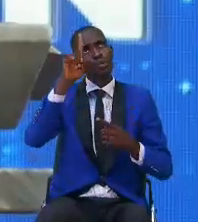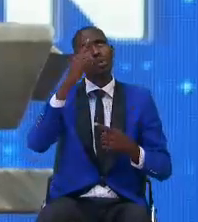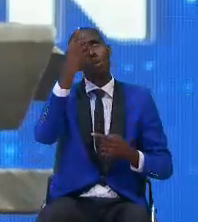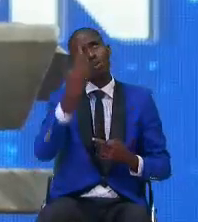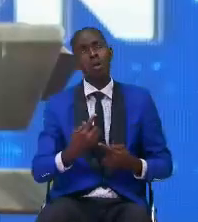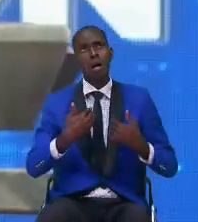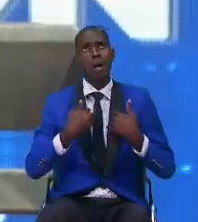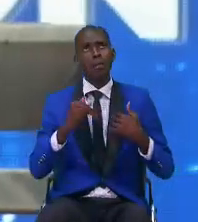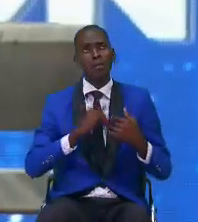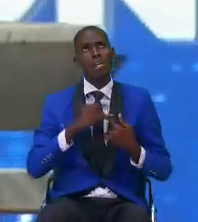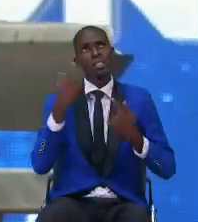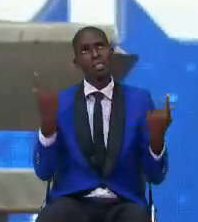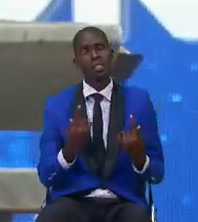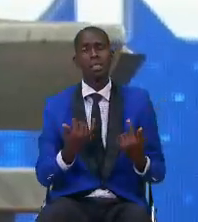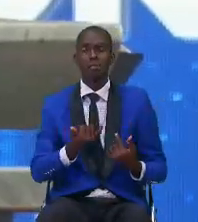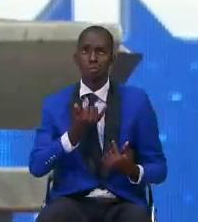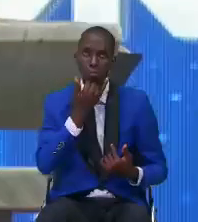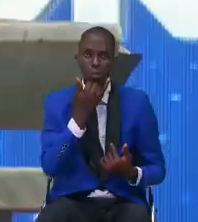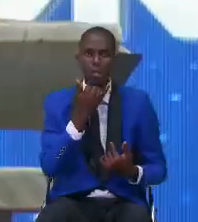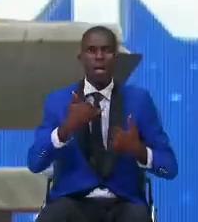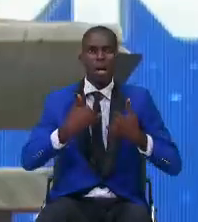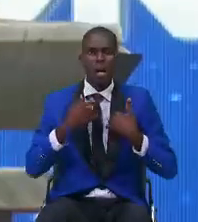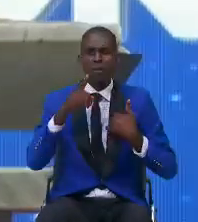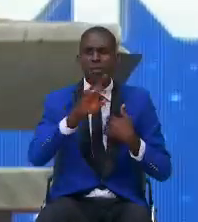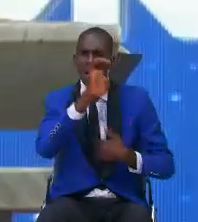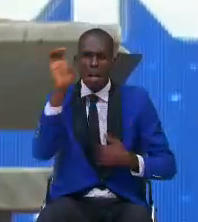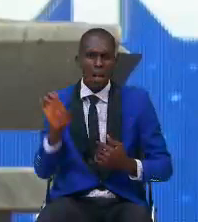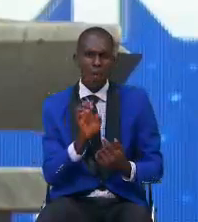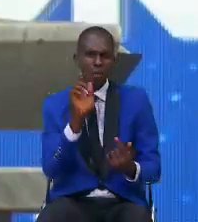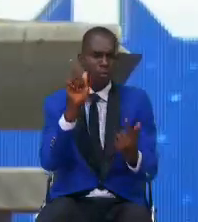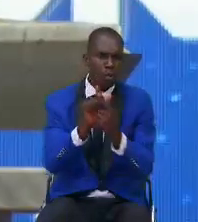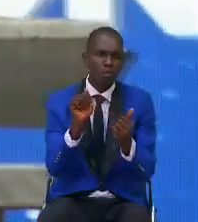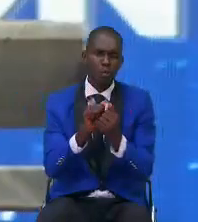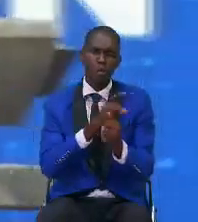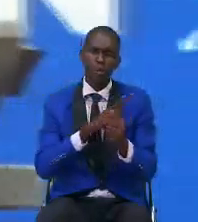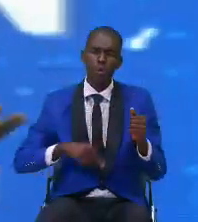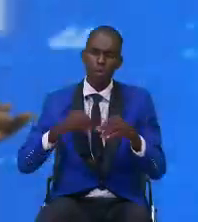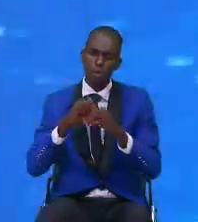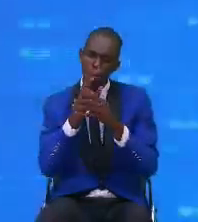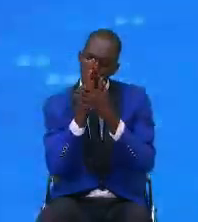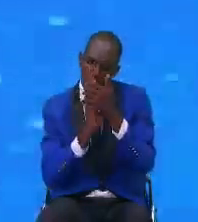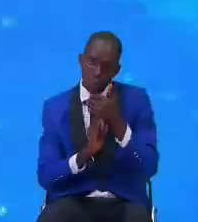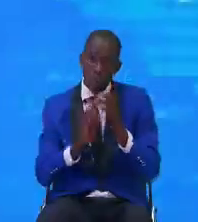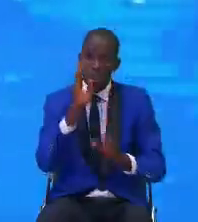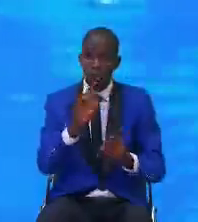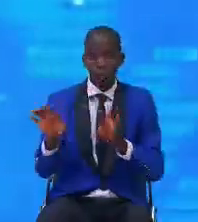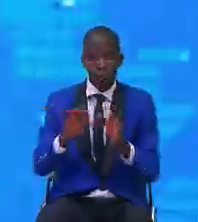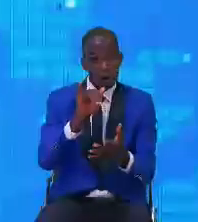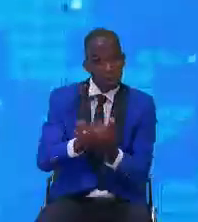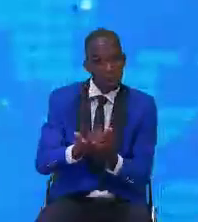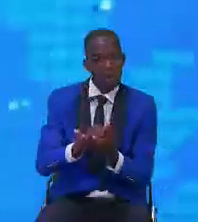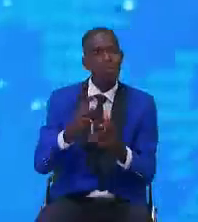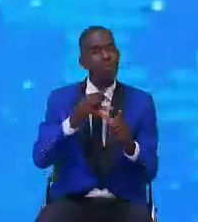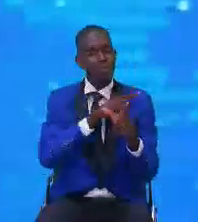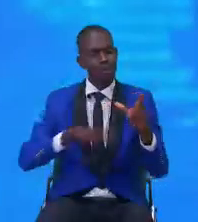thee. And thee only have I committed this trespass. Do you come before the Lord in